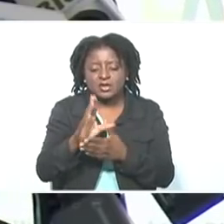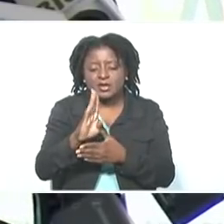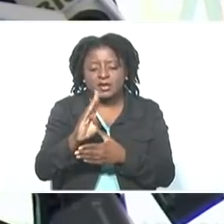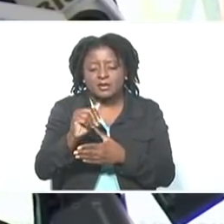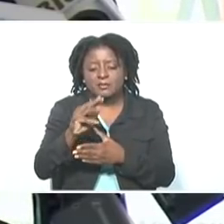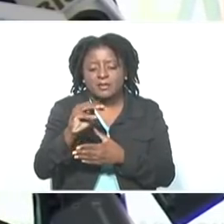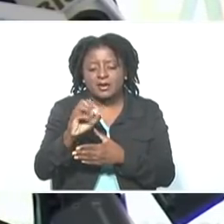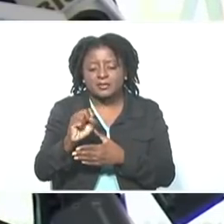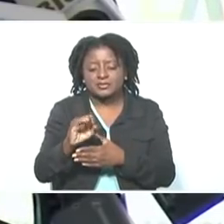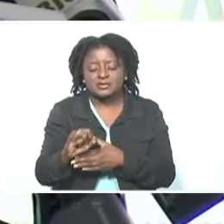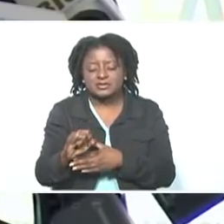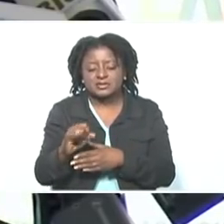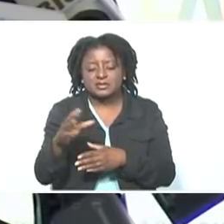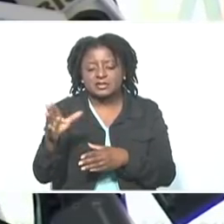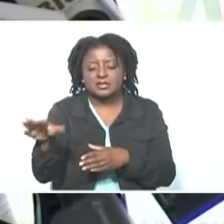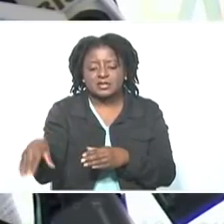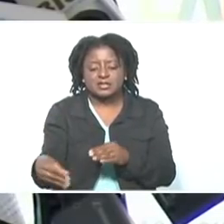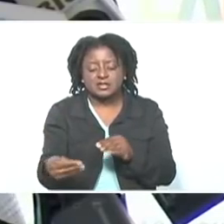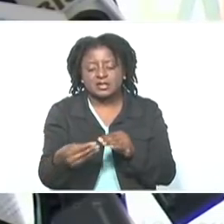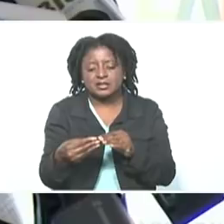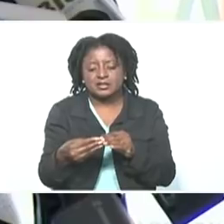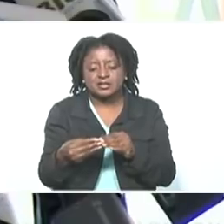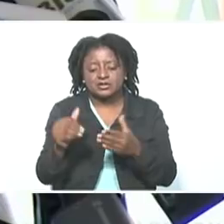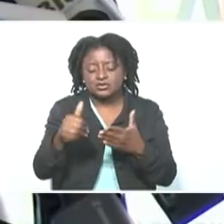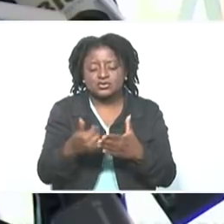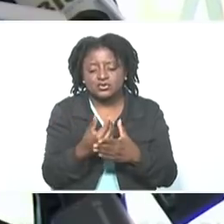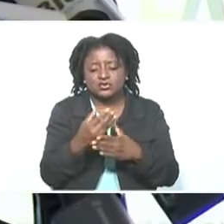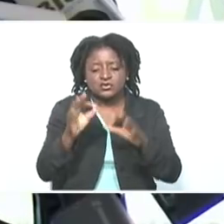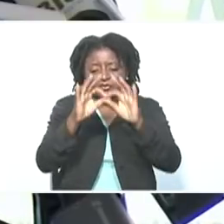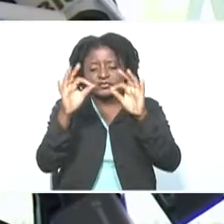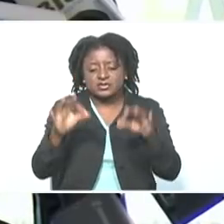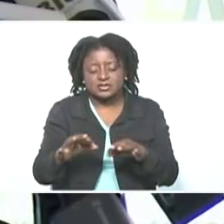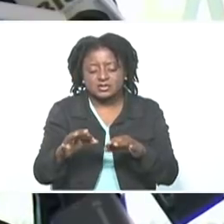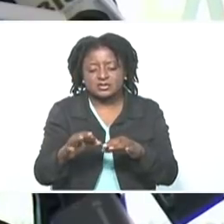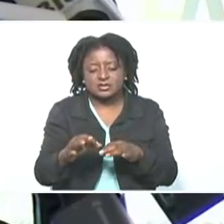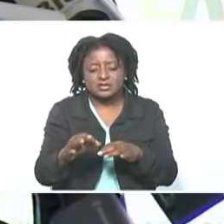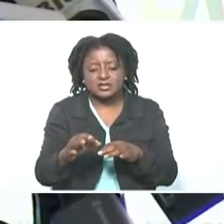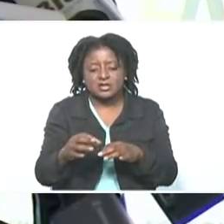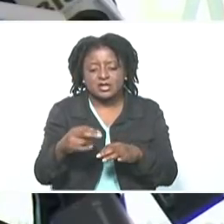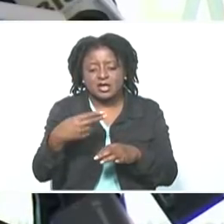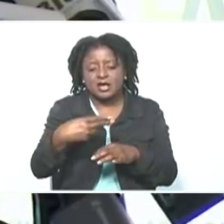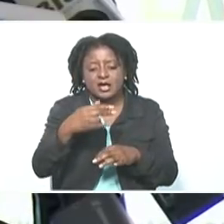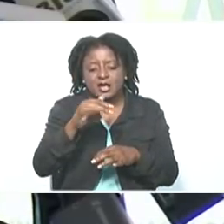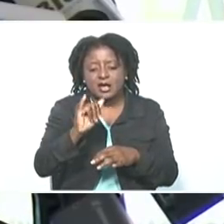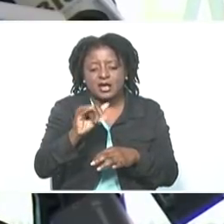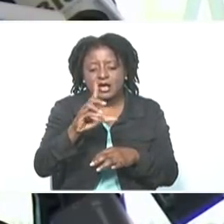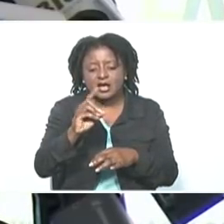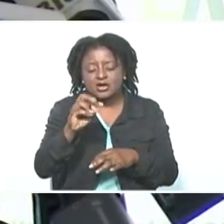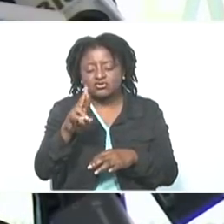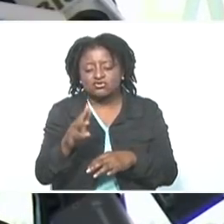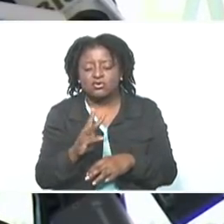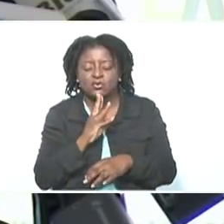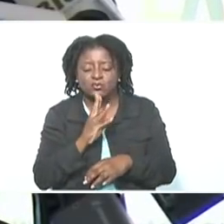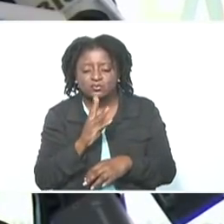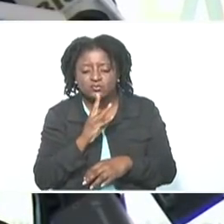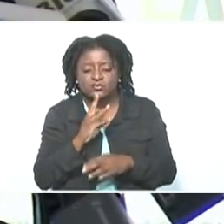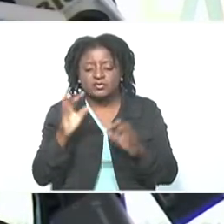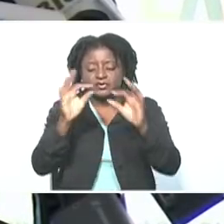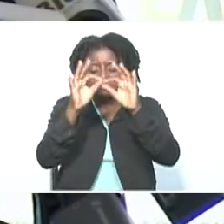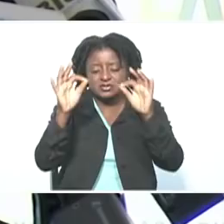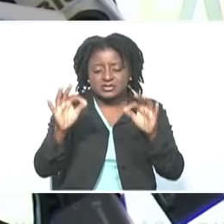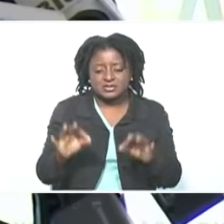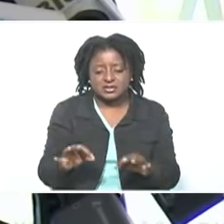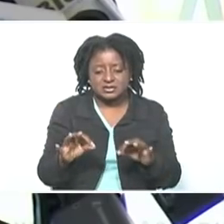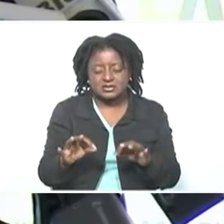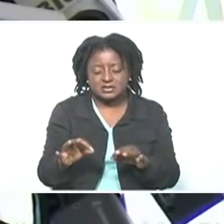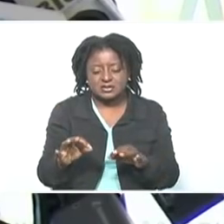develop the hydroponics and aquaponics facilities. BAMSI expect to double these facilities